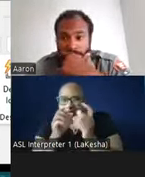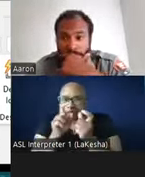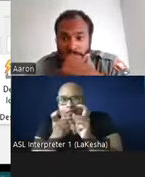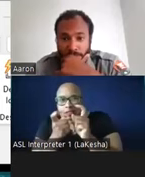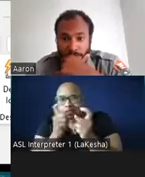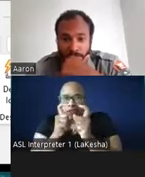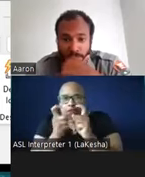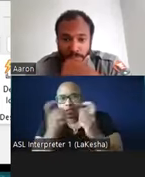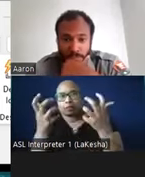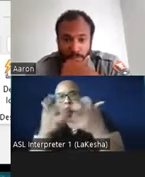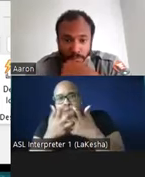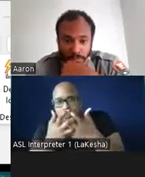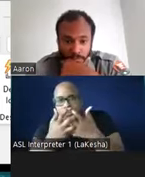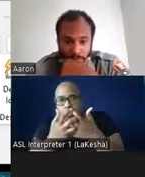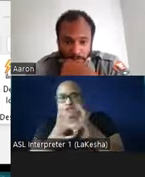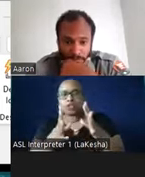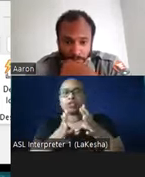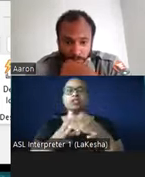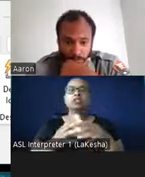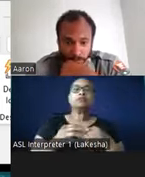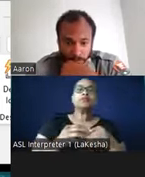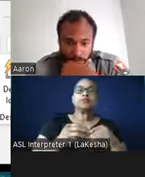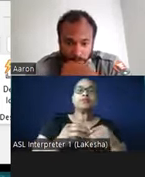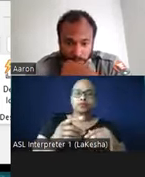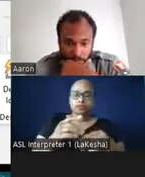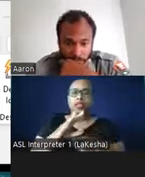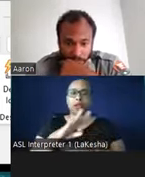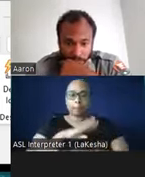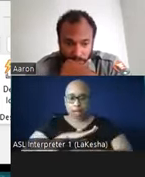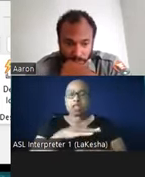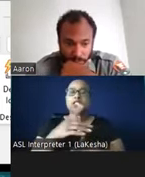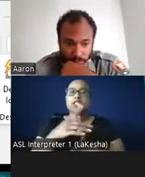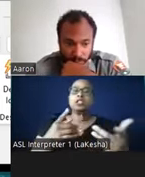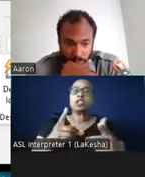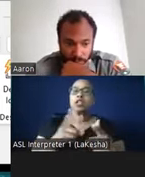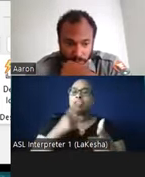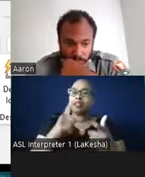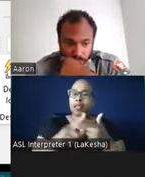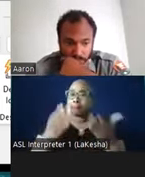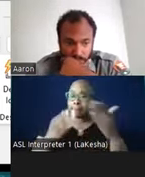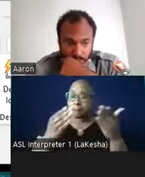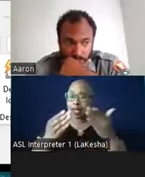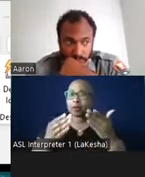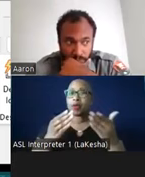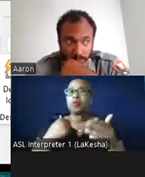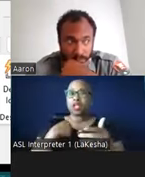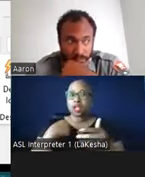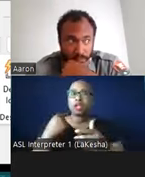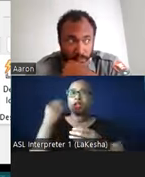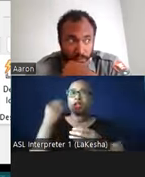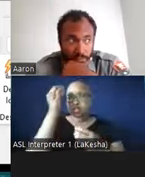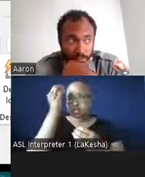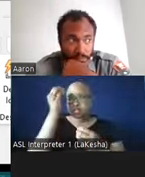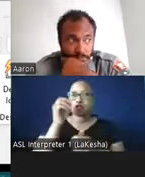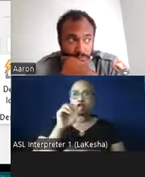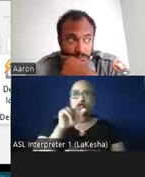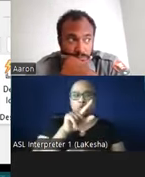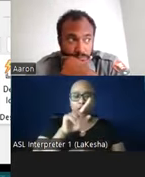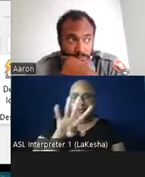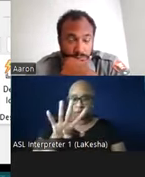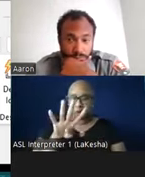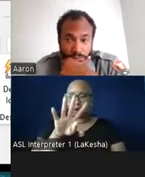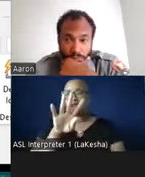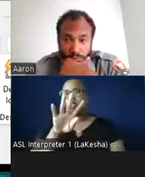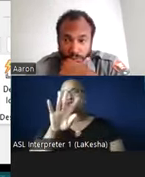or thinking through, maybe we can consider that in the 24 or 25 program. But right now we're really focusing on readiness. You